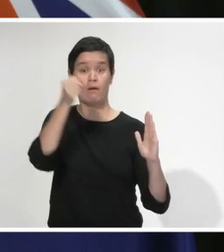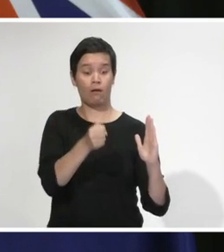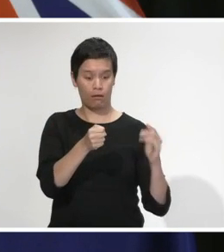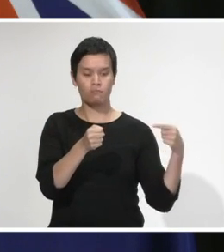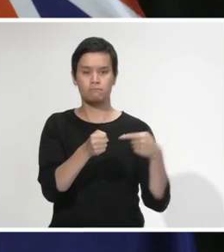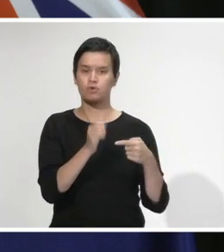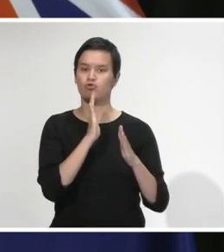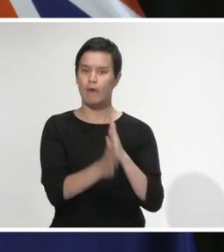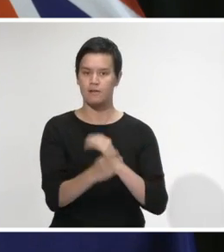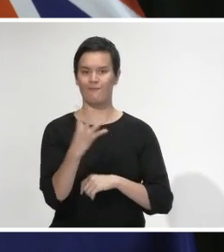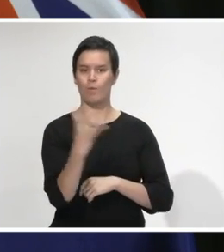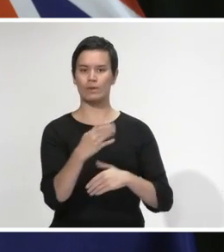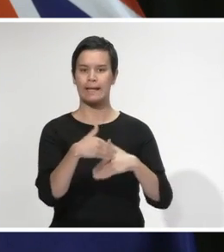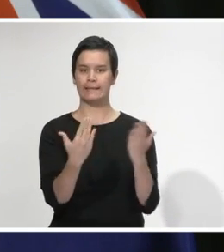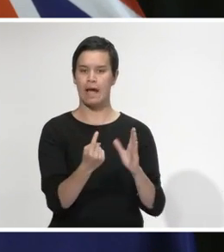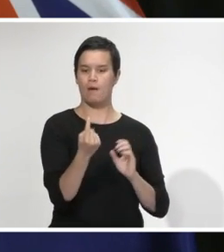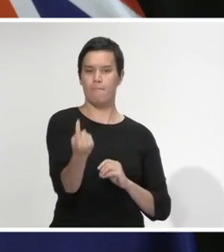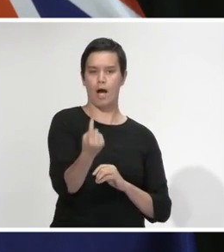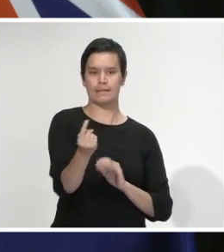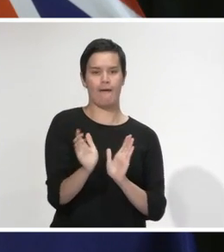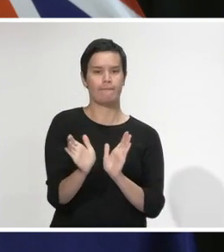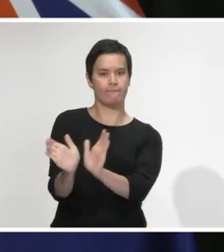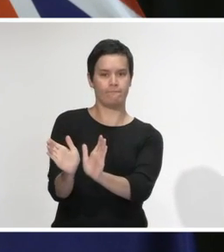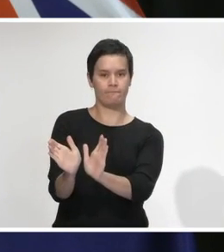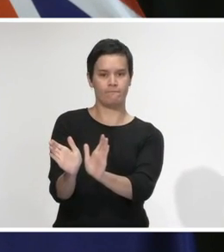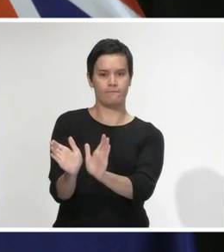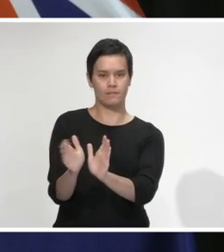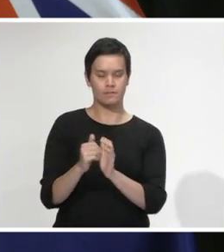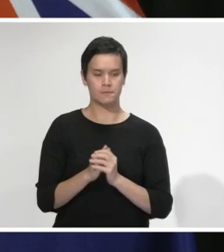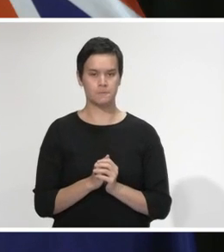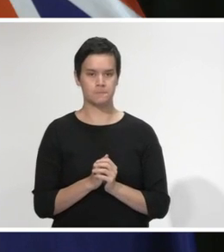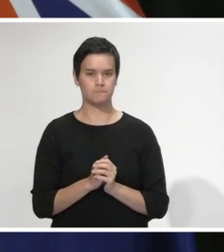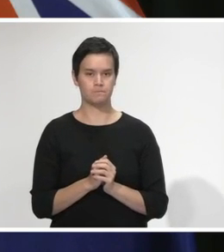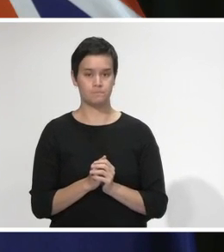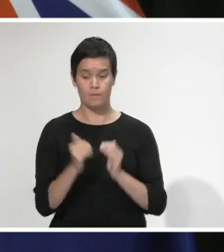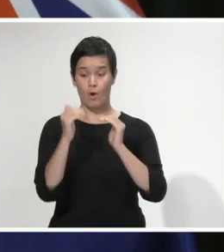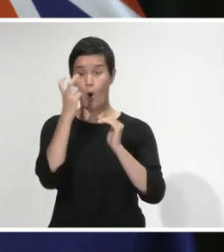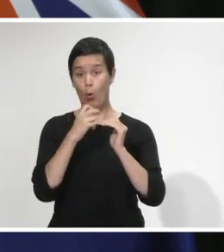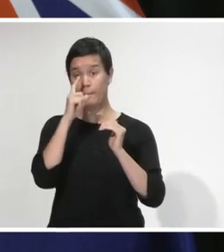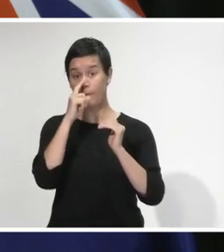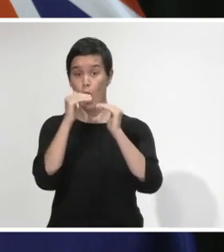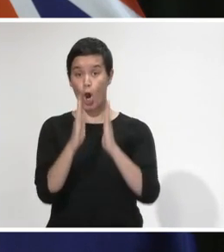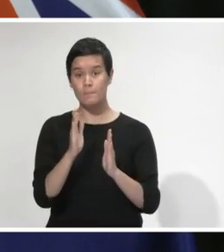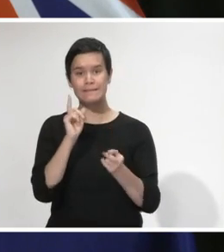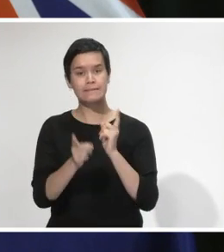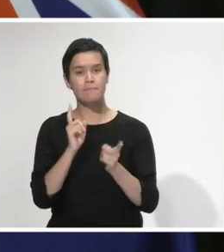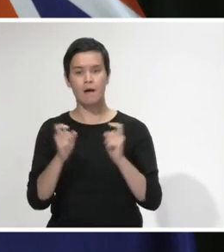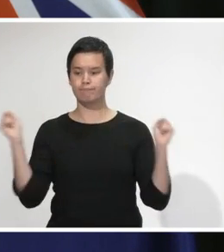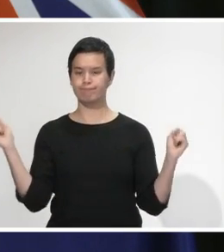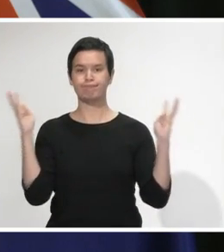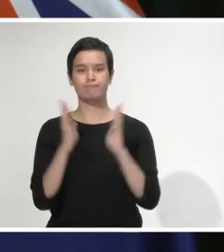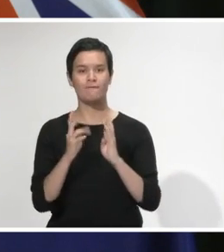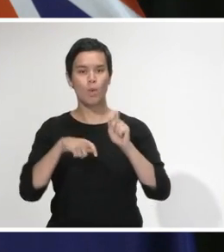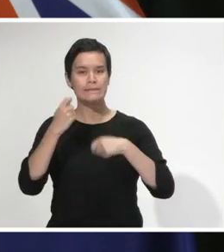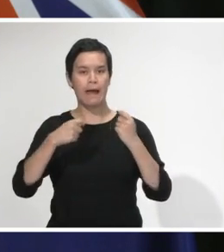14 days. There are no shared meals happening in the facilities. As I said earlier on, and for some time, no